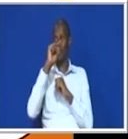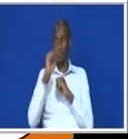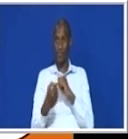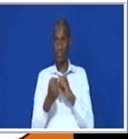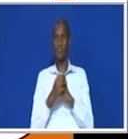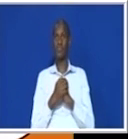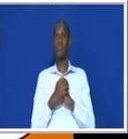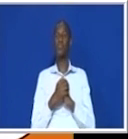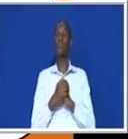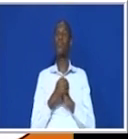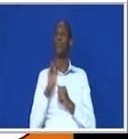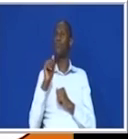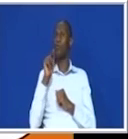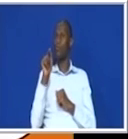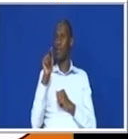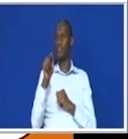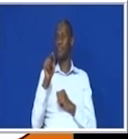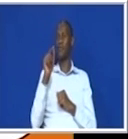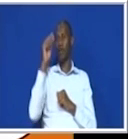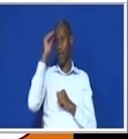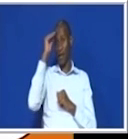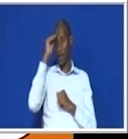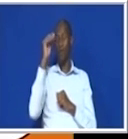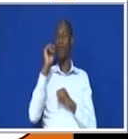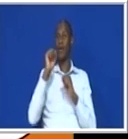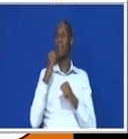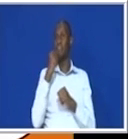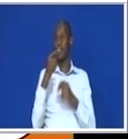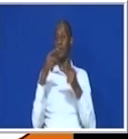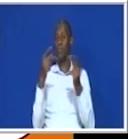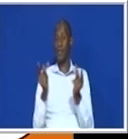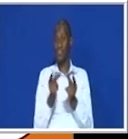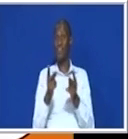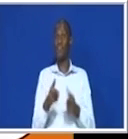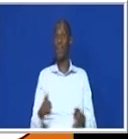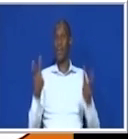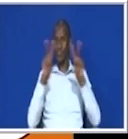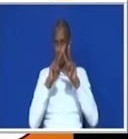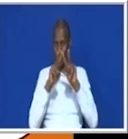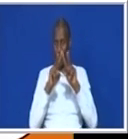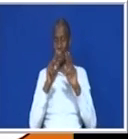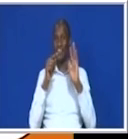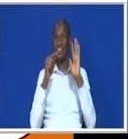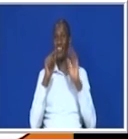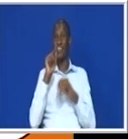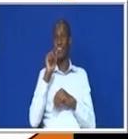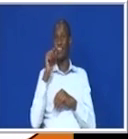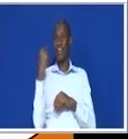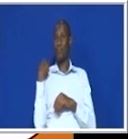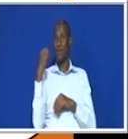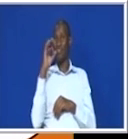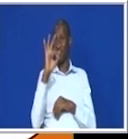10,000. From that, Lana, we can say the place value of digit 3 in